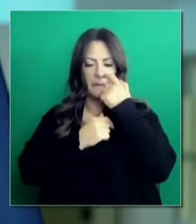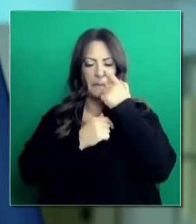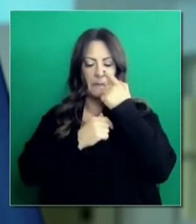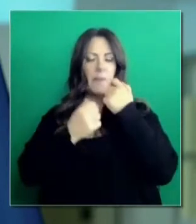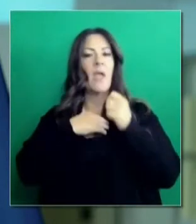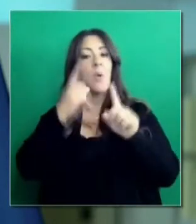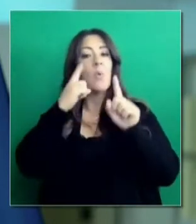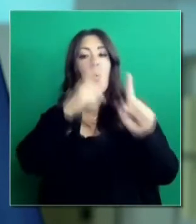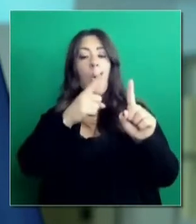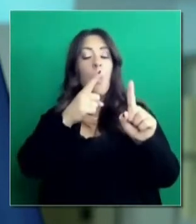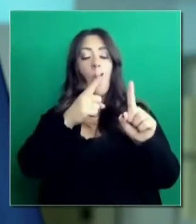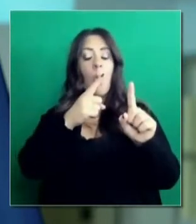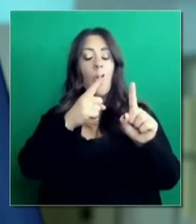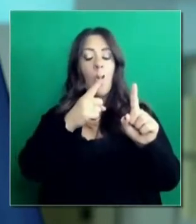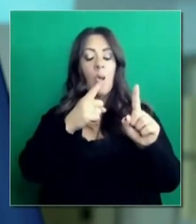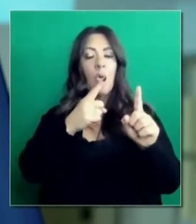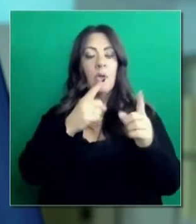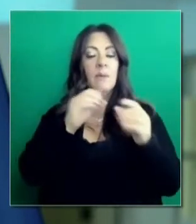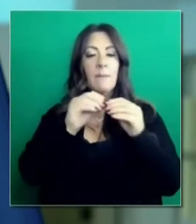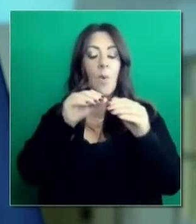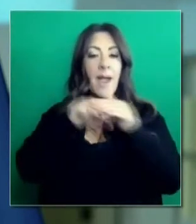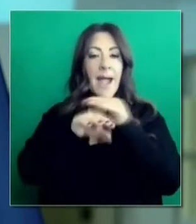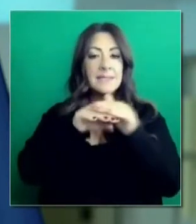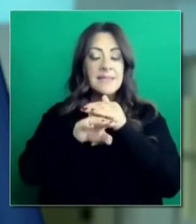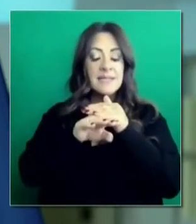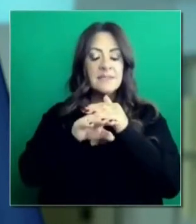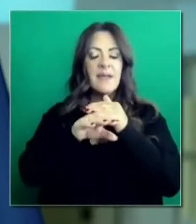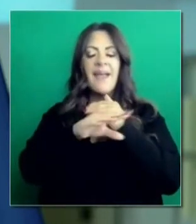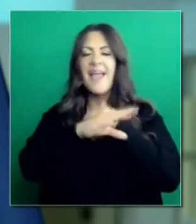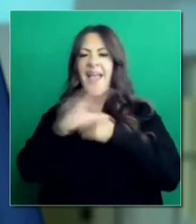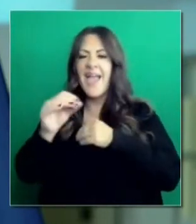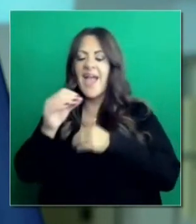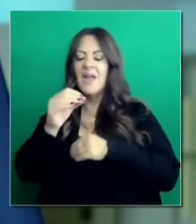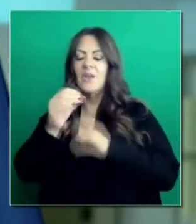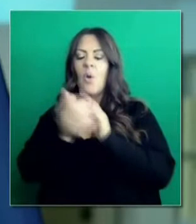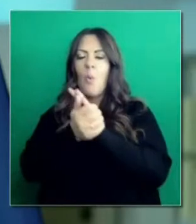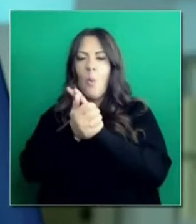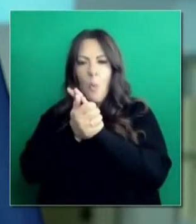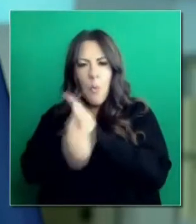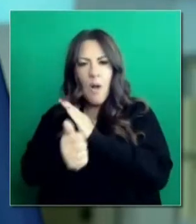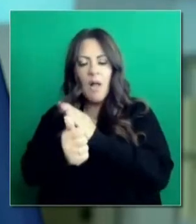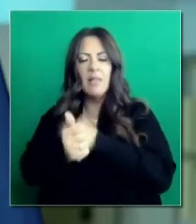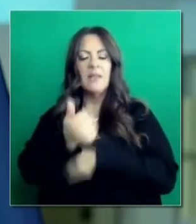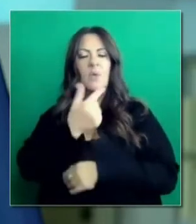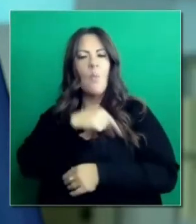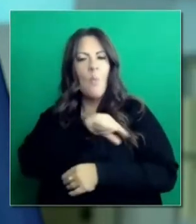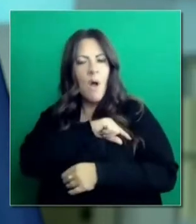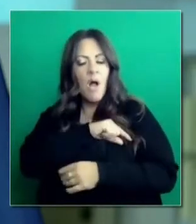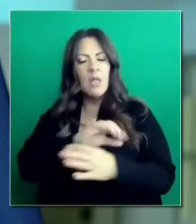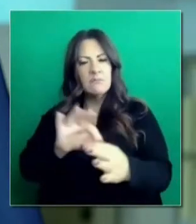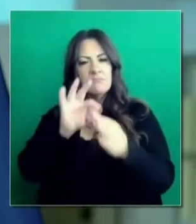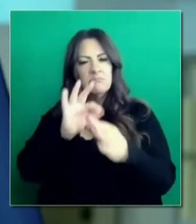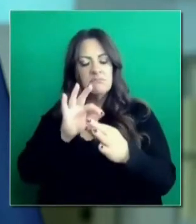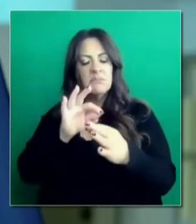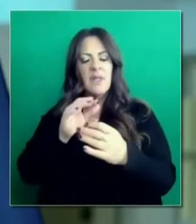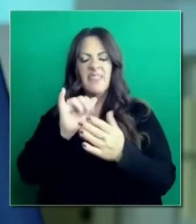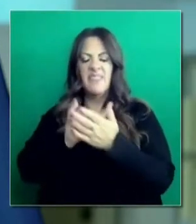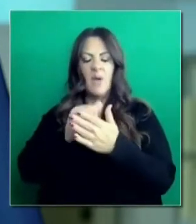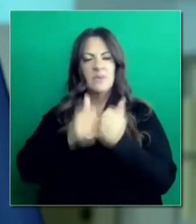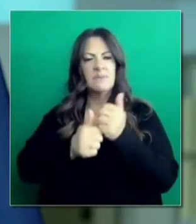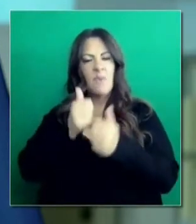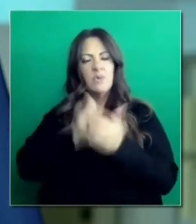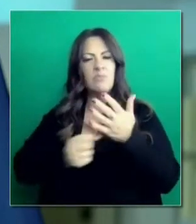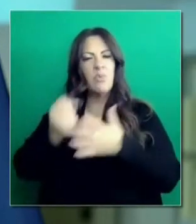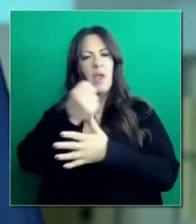more slots, but quality, and that's foundational. And that's why I was very pleased after efforts in the past